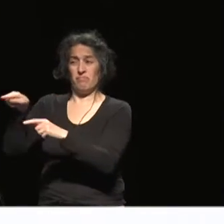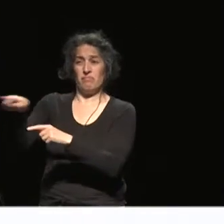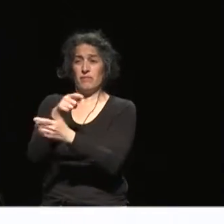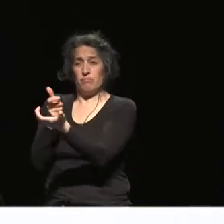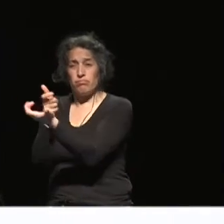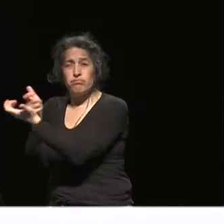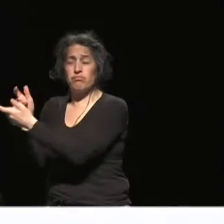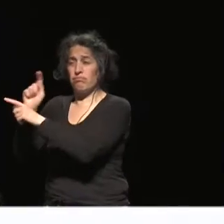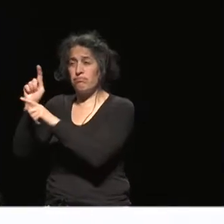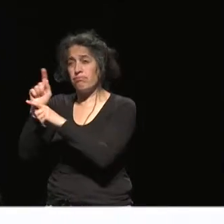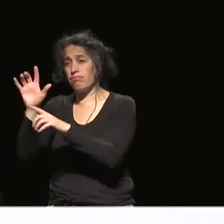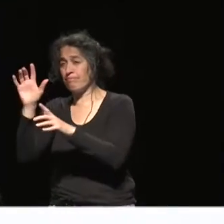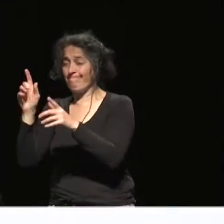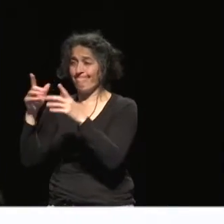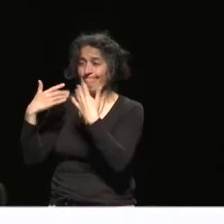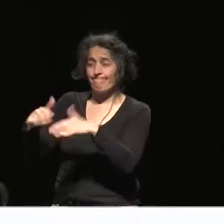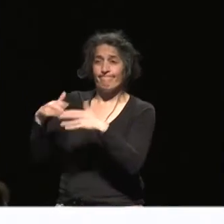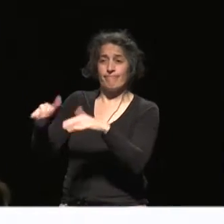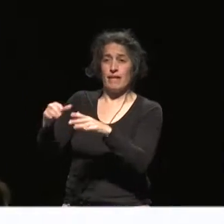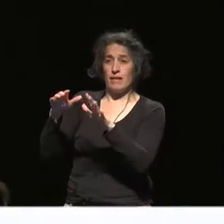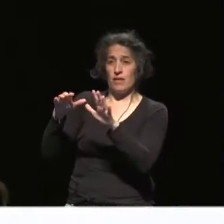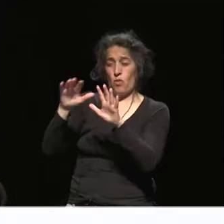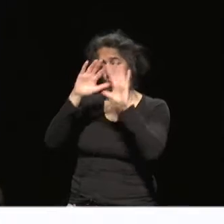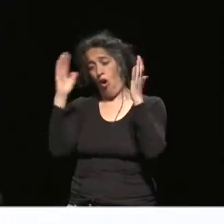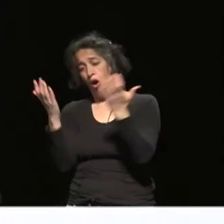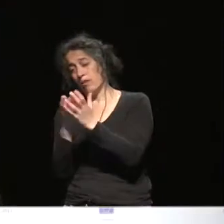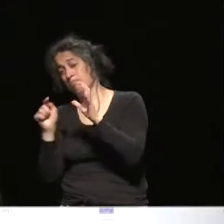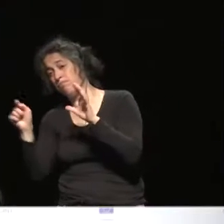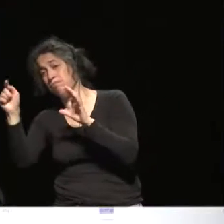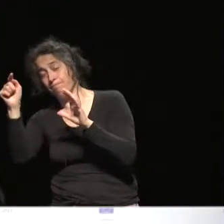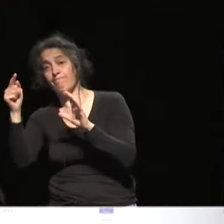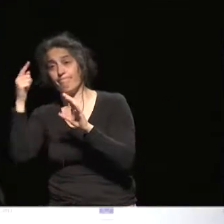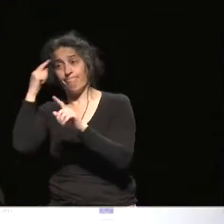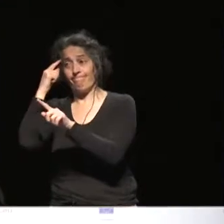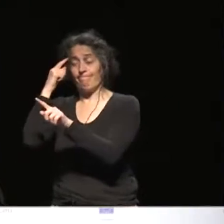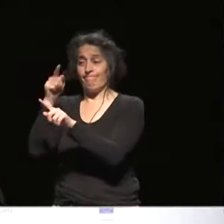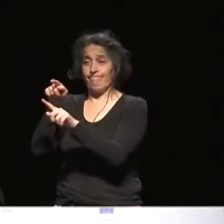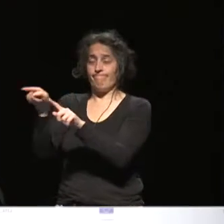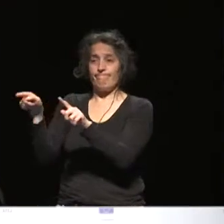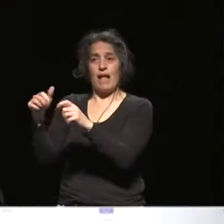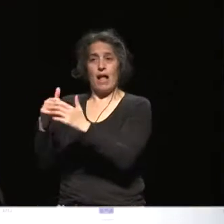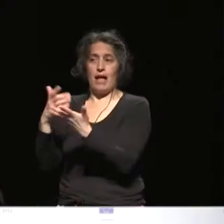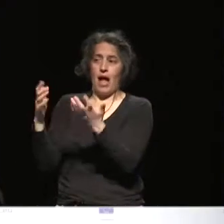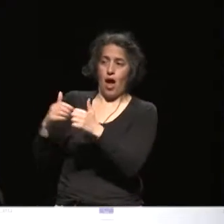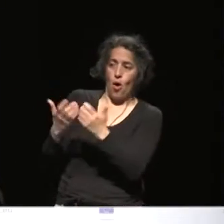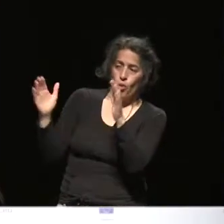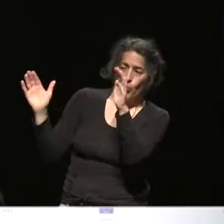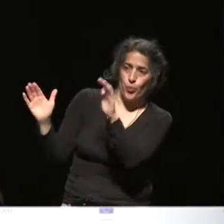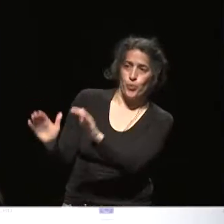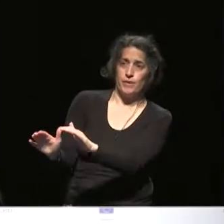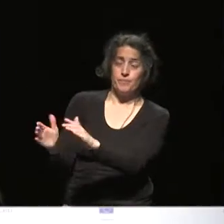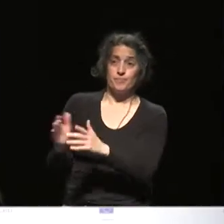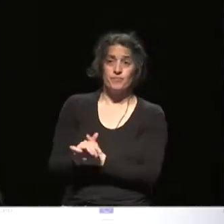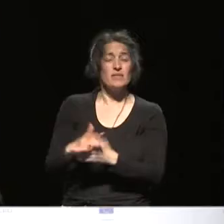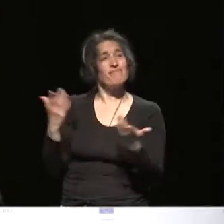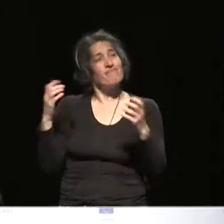it happens is not actually very clear, and we do need to take this lack of evidence more seriously and think instead about ways to do this